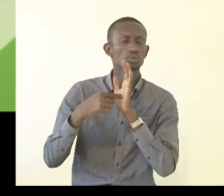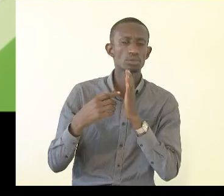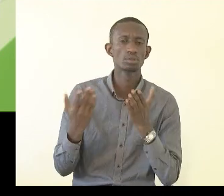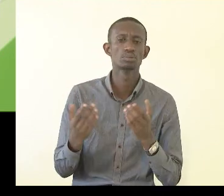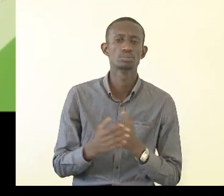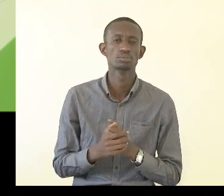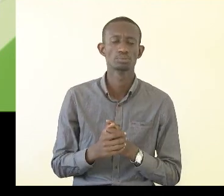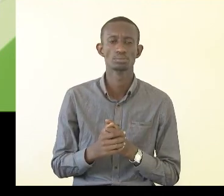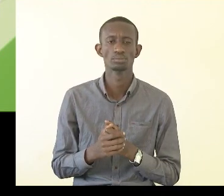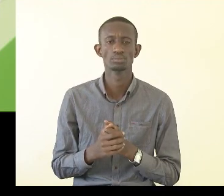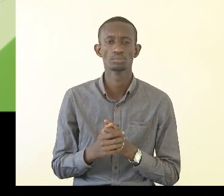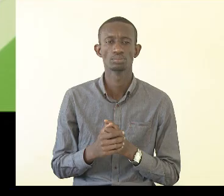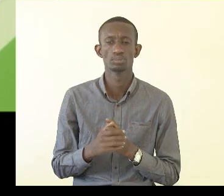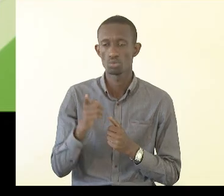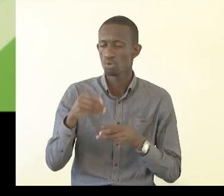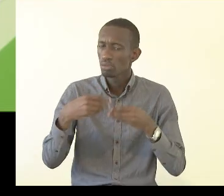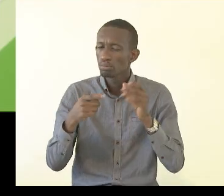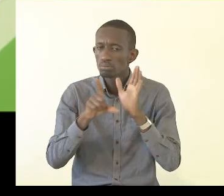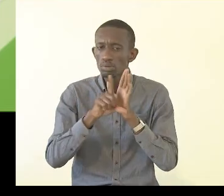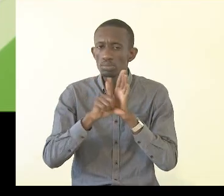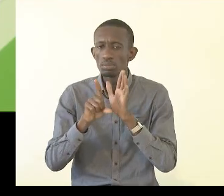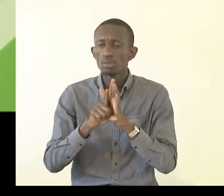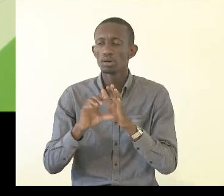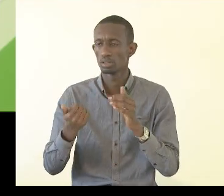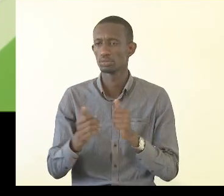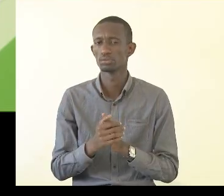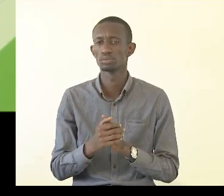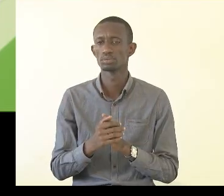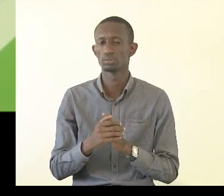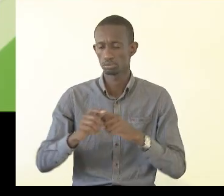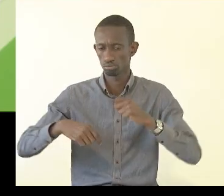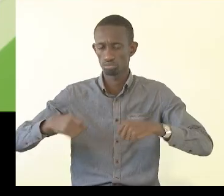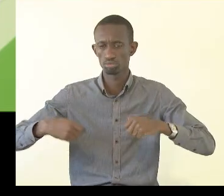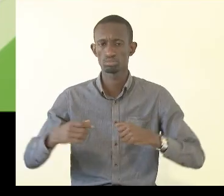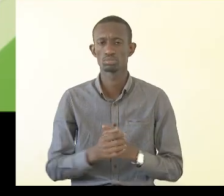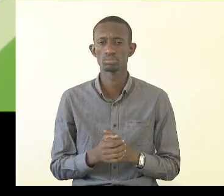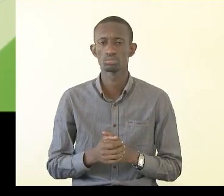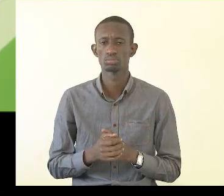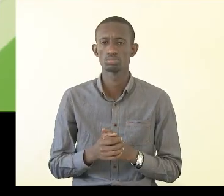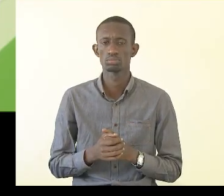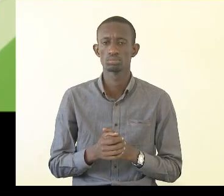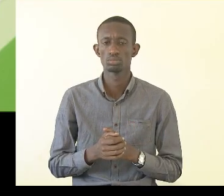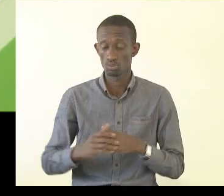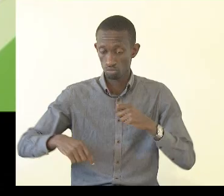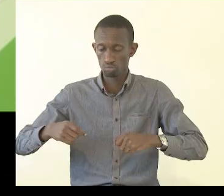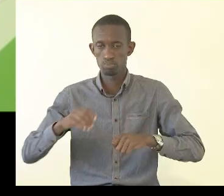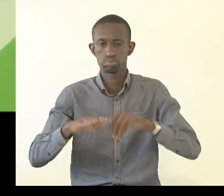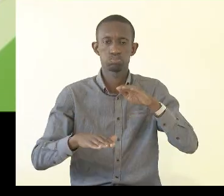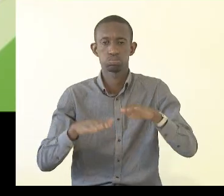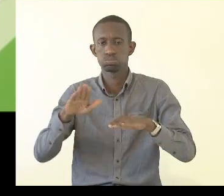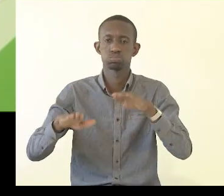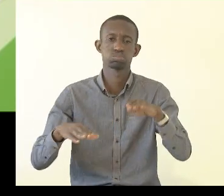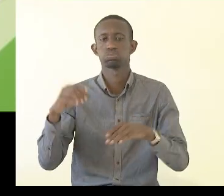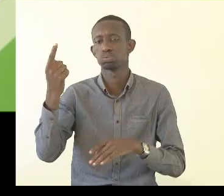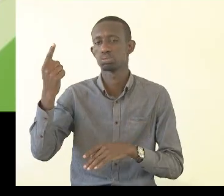Give reagents and conditions used to carry out reaction steps 1, 2, 3. So this